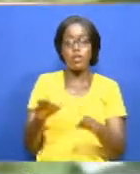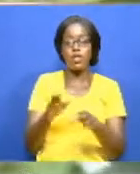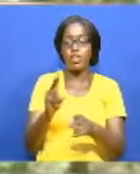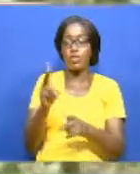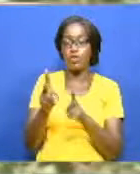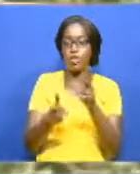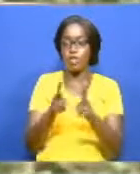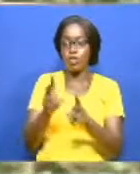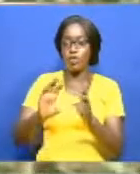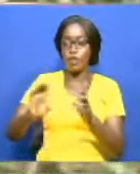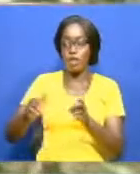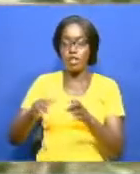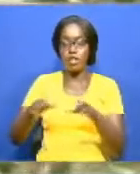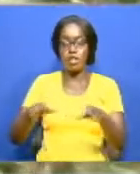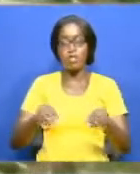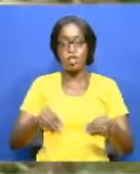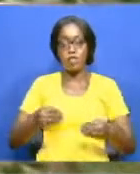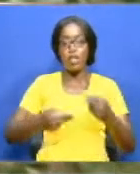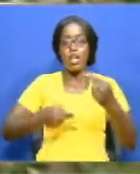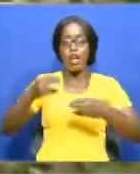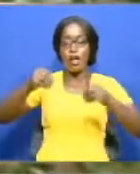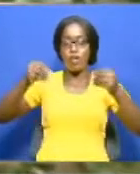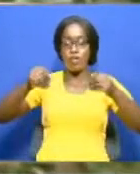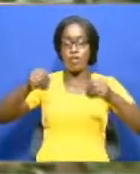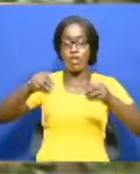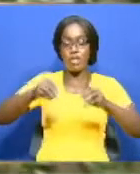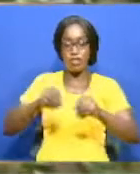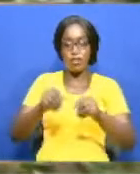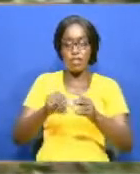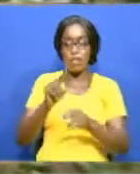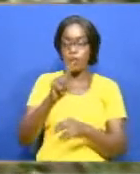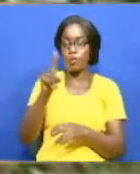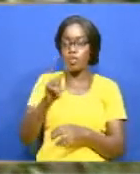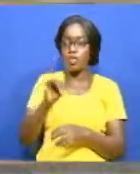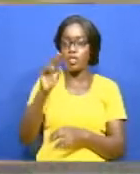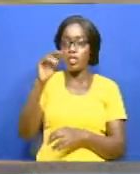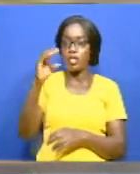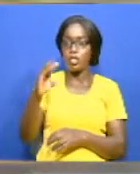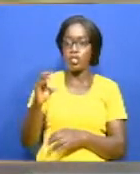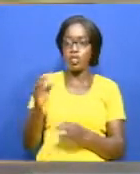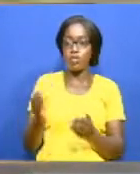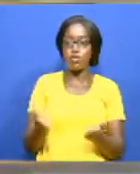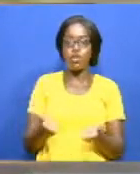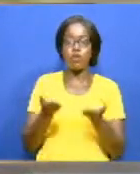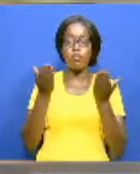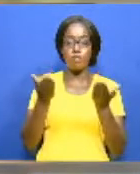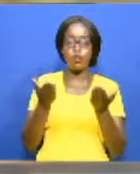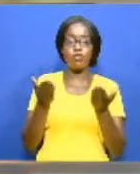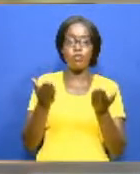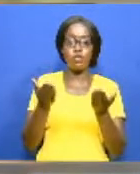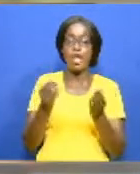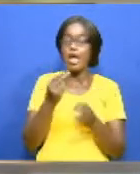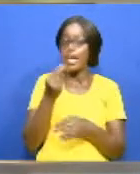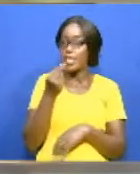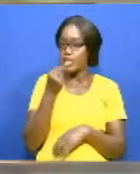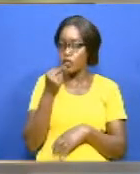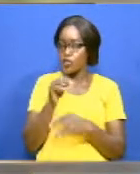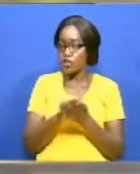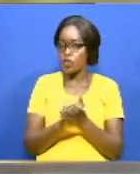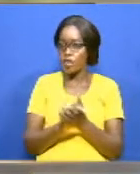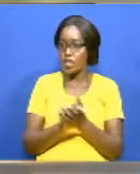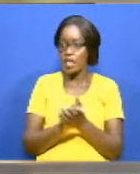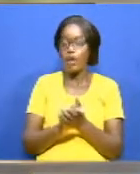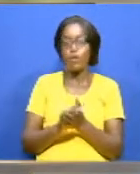are to receive high-quality fertilizers with zinc for improved nutrition. In the lower eastern, we will be rolling out in